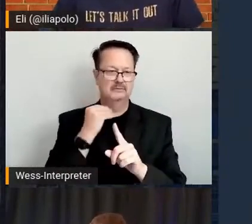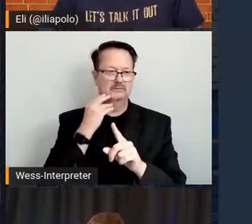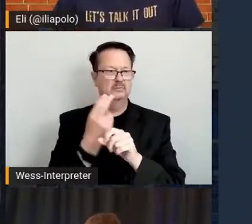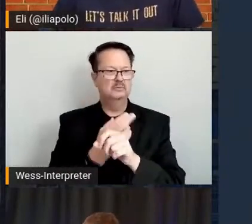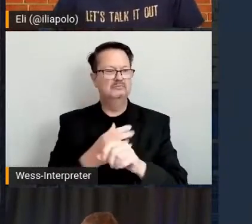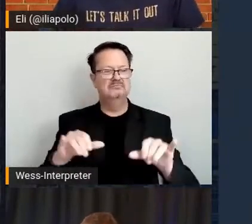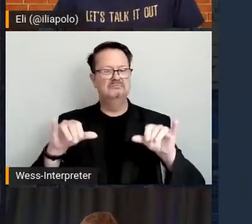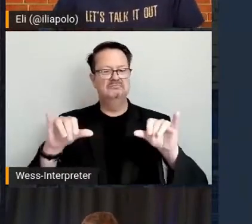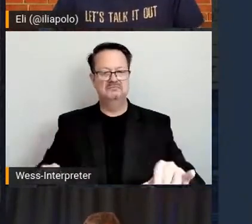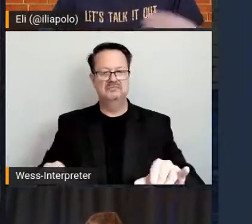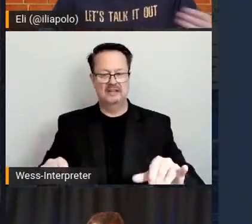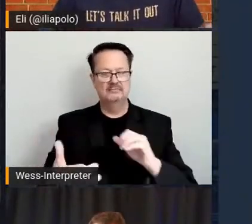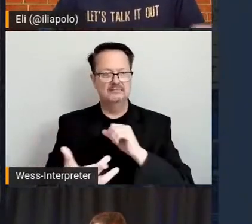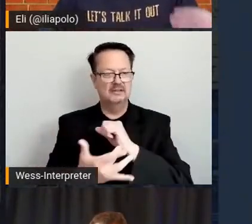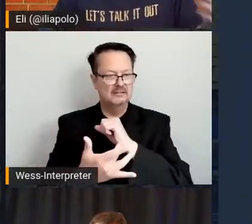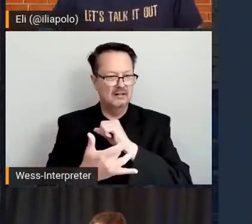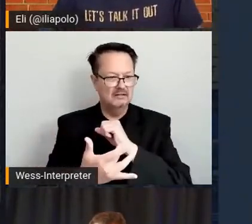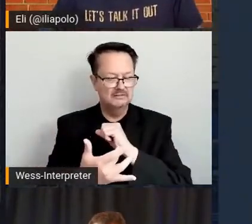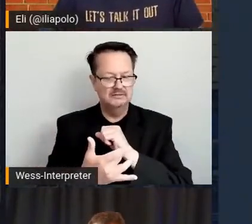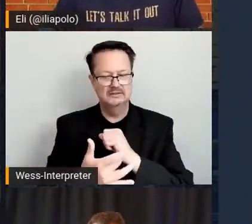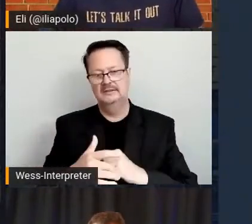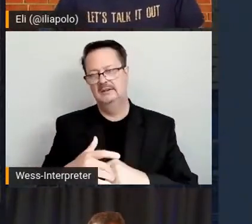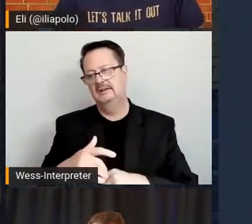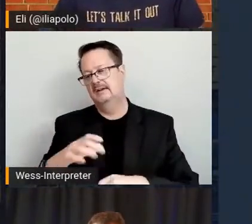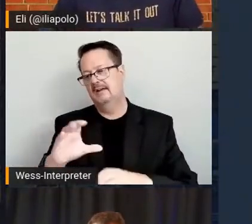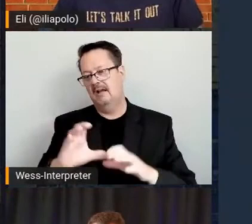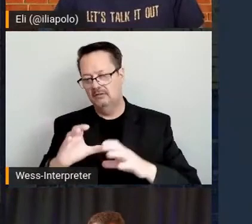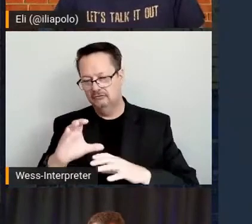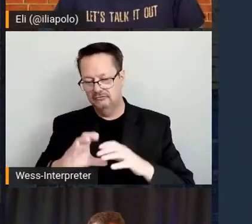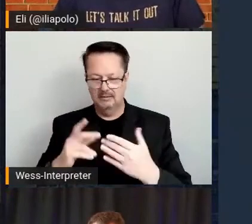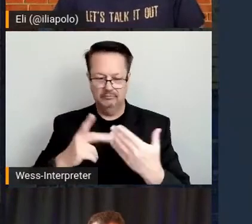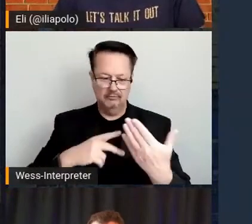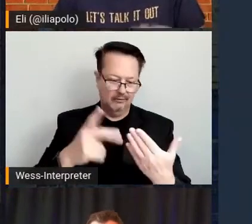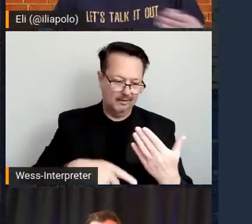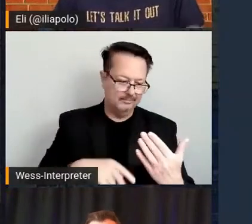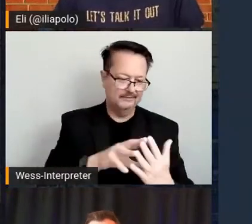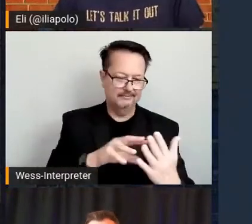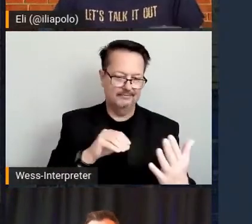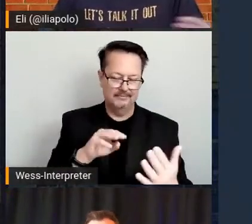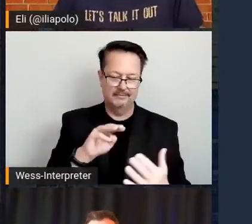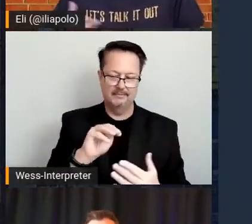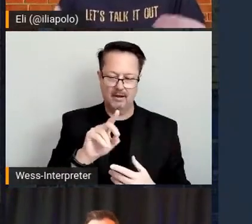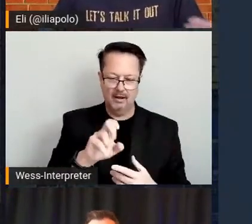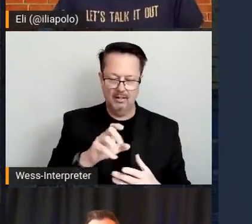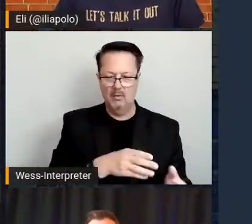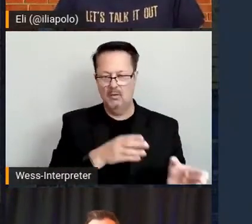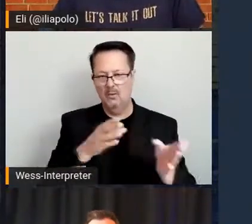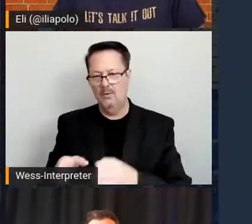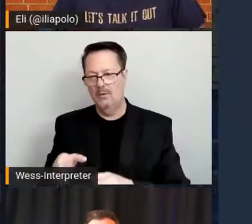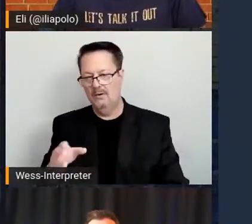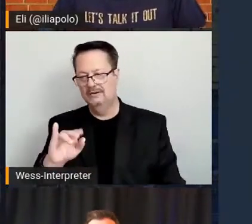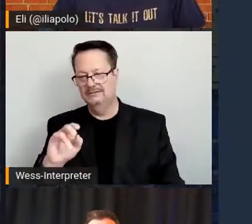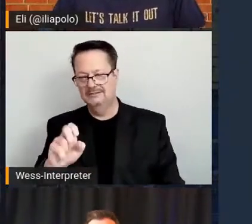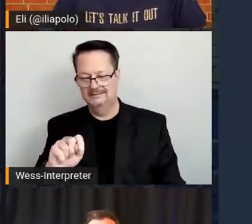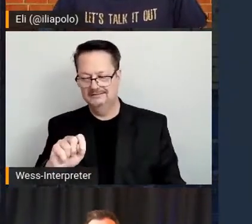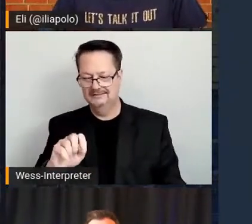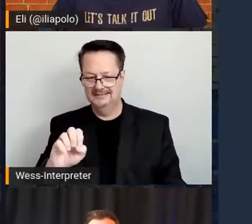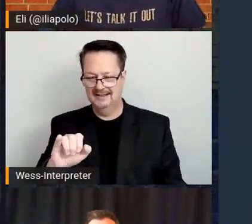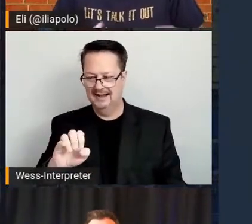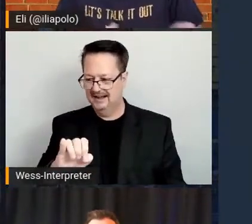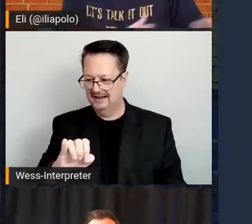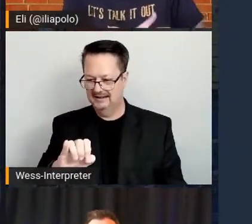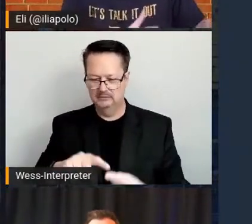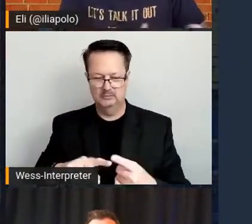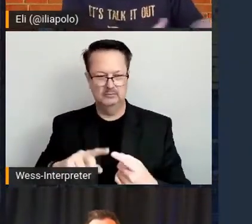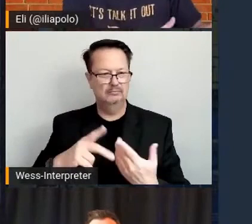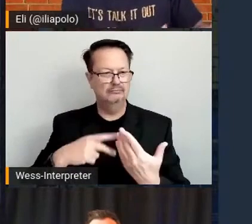underlying technologies, whether it's the construct programming model or JSII to do the transliteration for programming languages. So